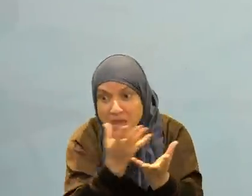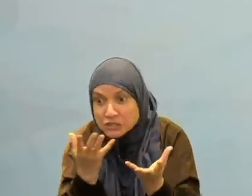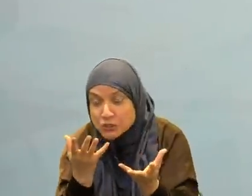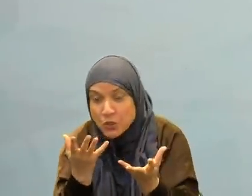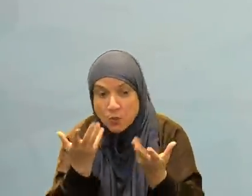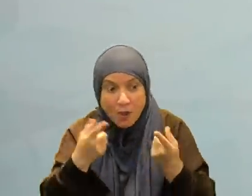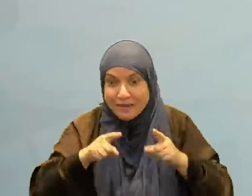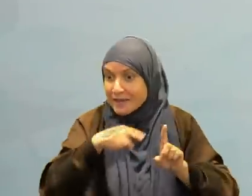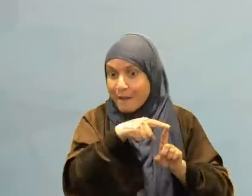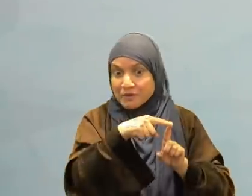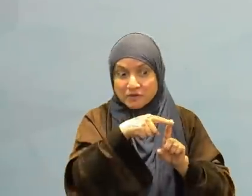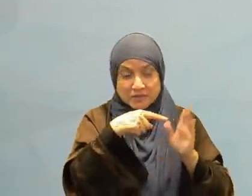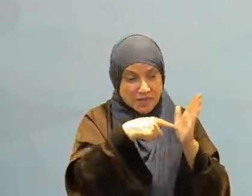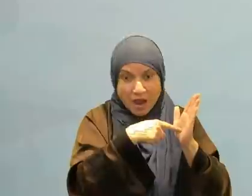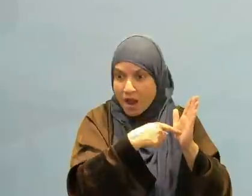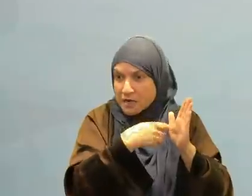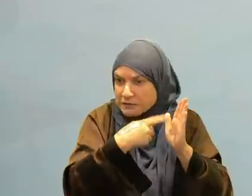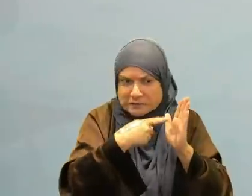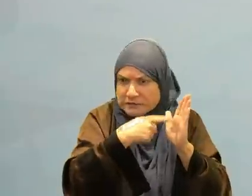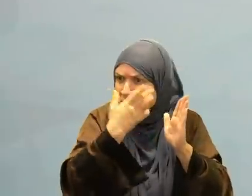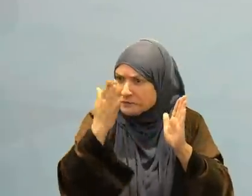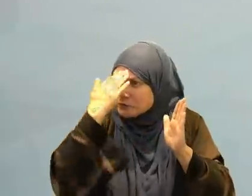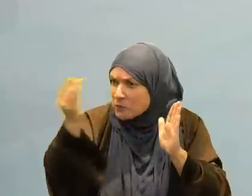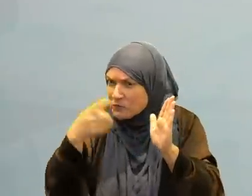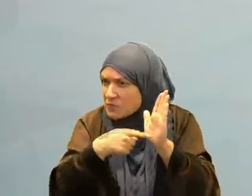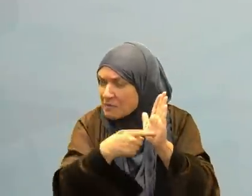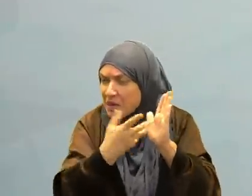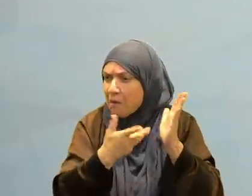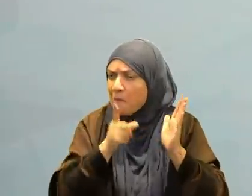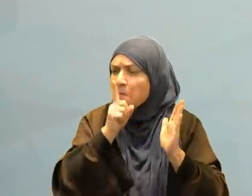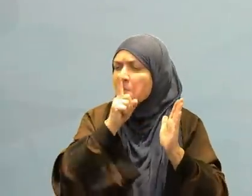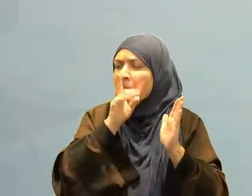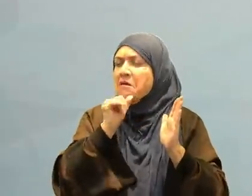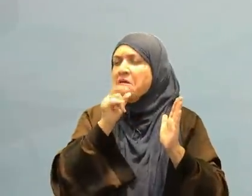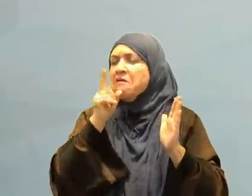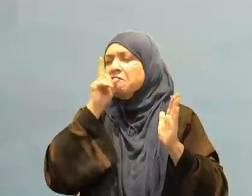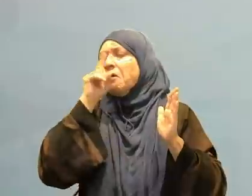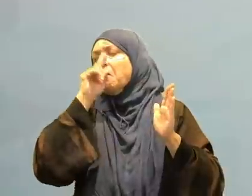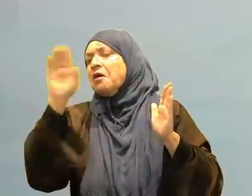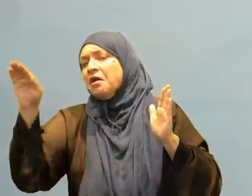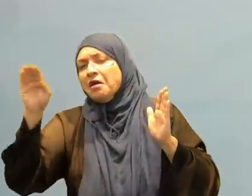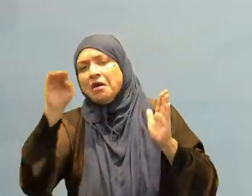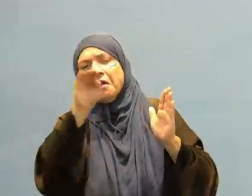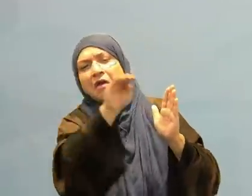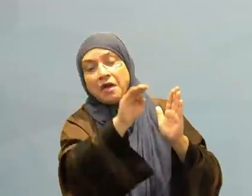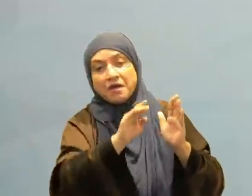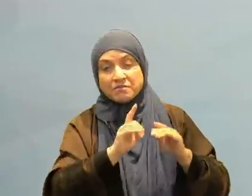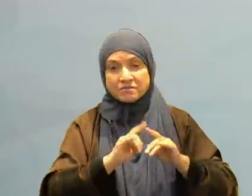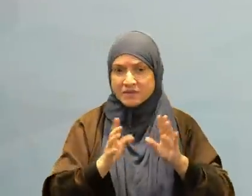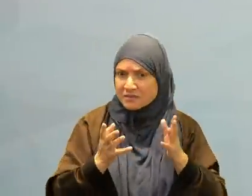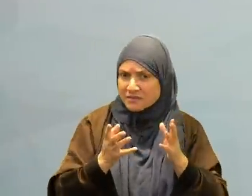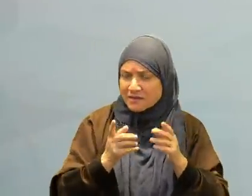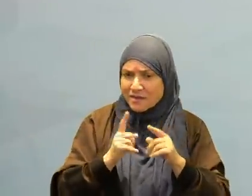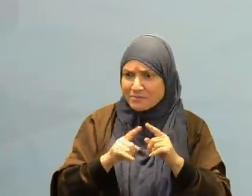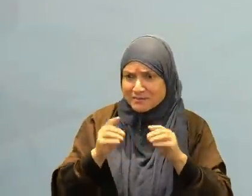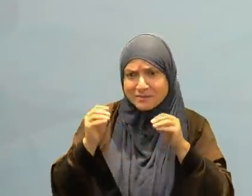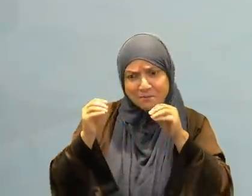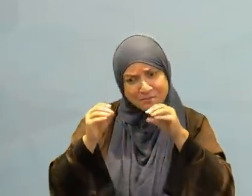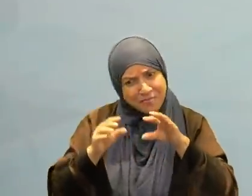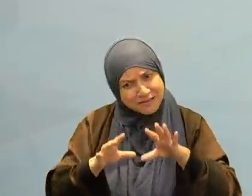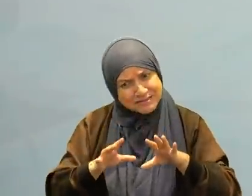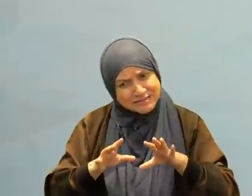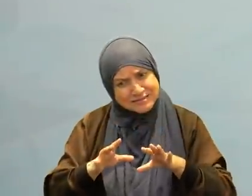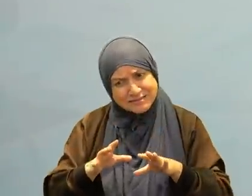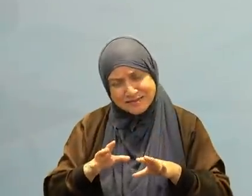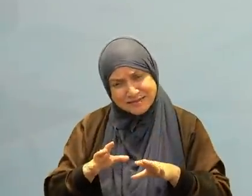who do not have the luxury that you have right now were looking for the exact same thing that you're looking for, except they were